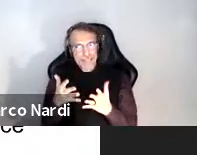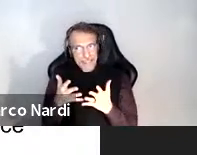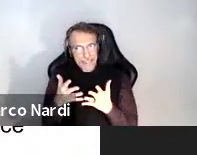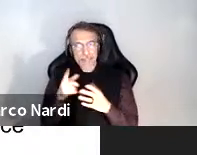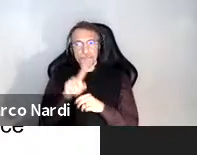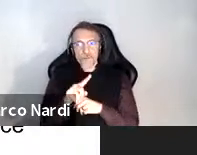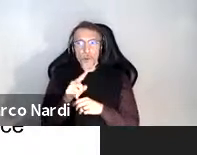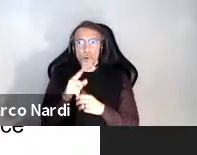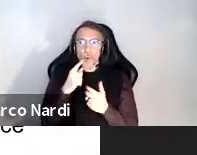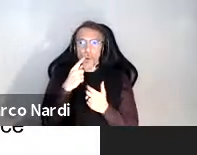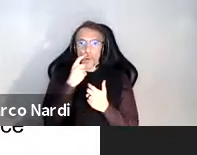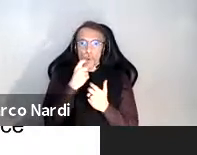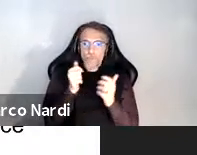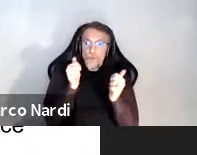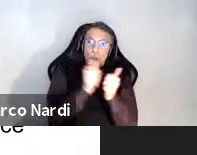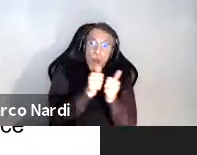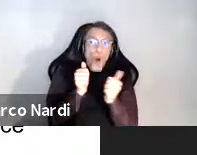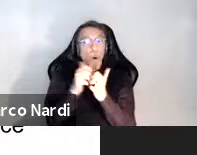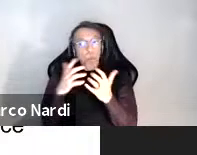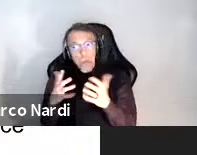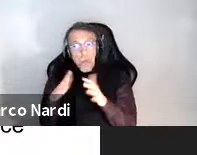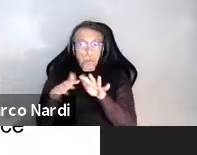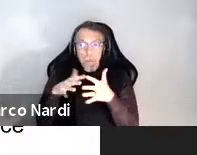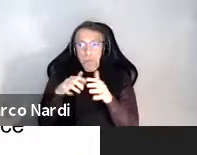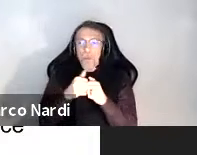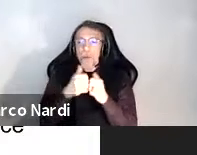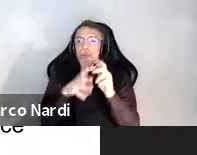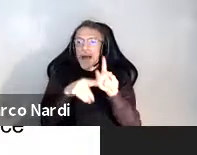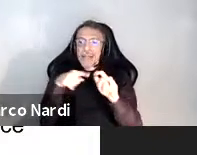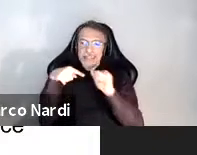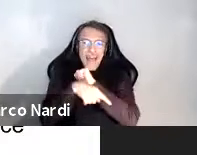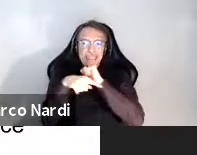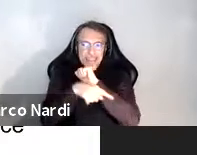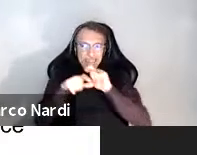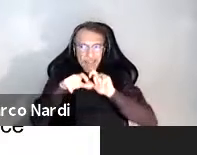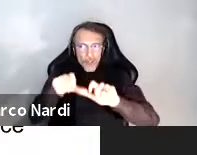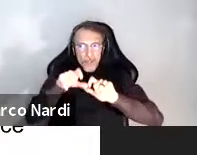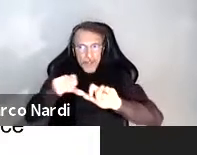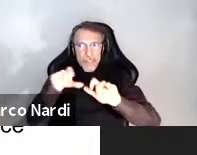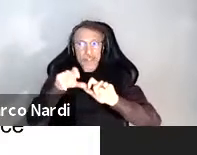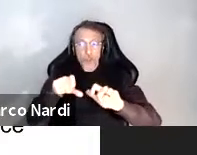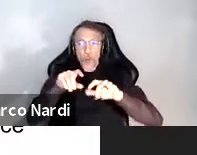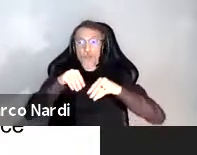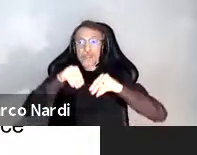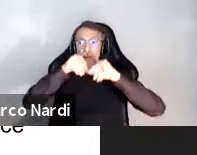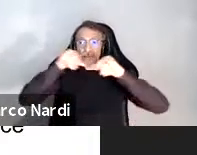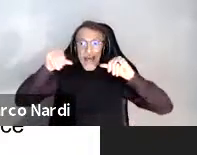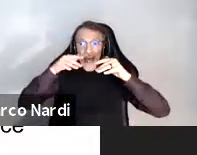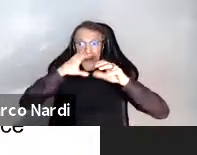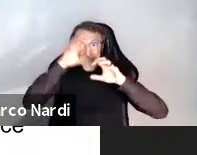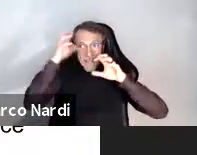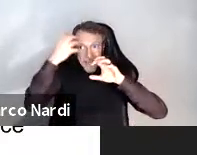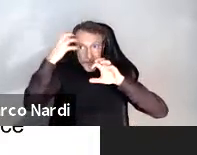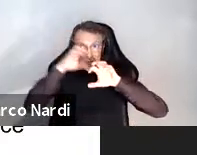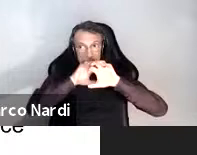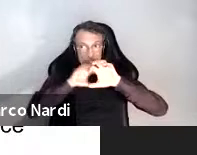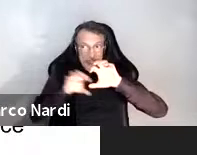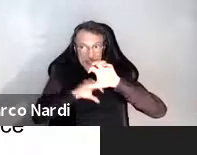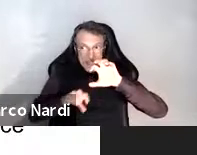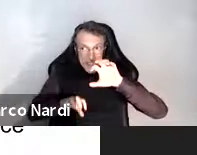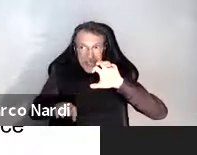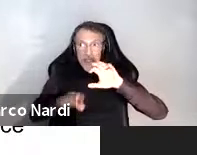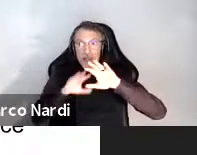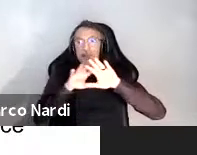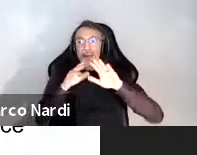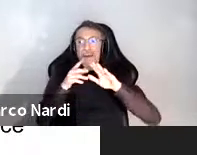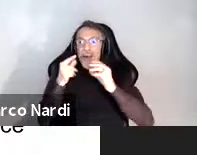major concern about the debt sustainability issues. If you look at the sub-Saharan Africa, for instance, the fiscal